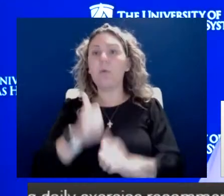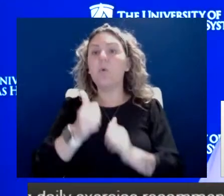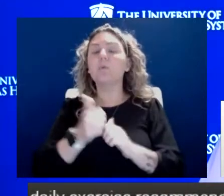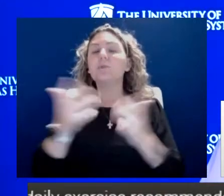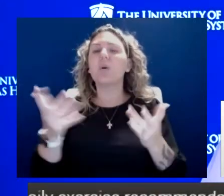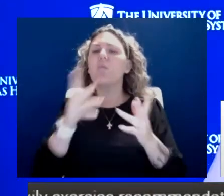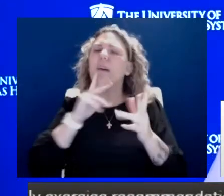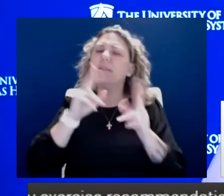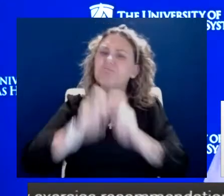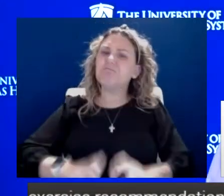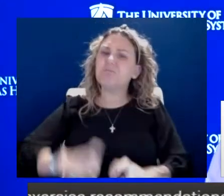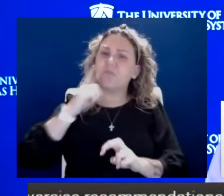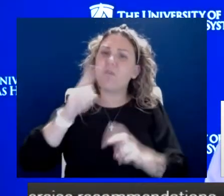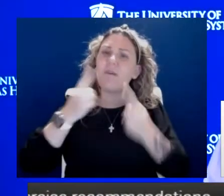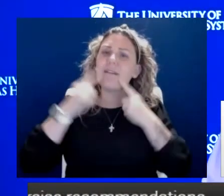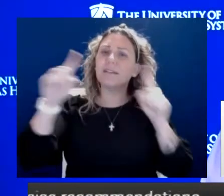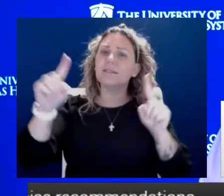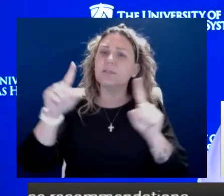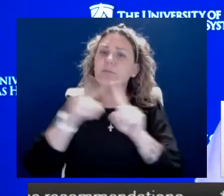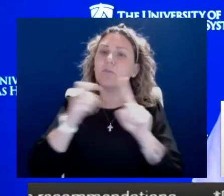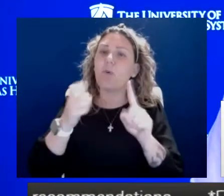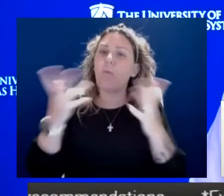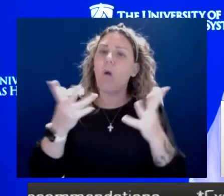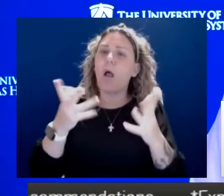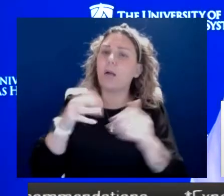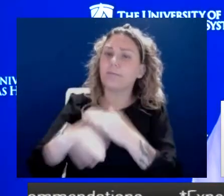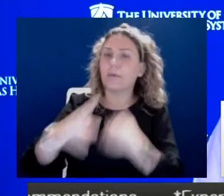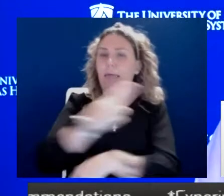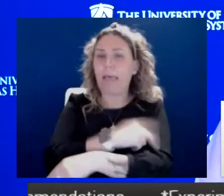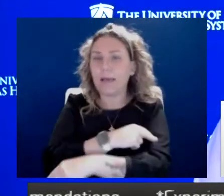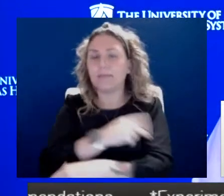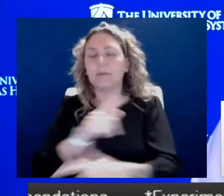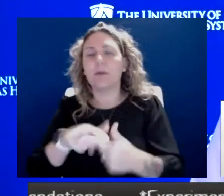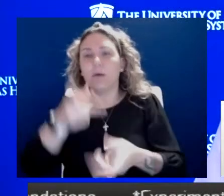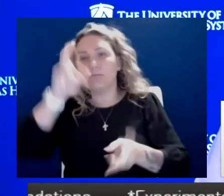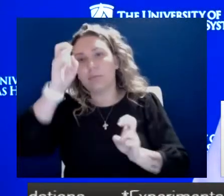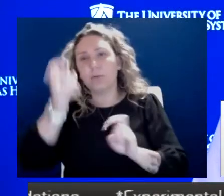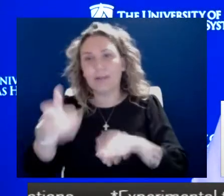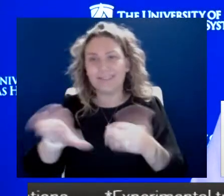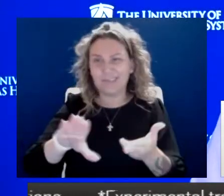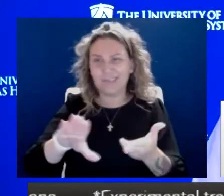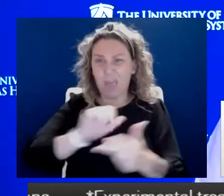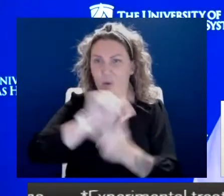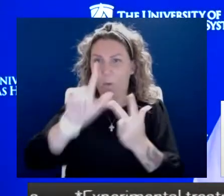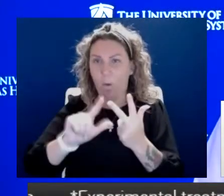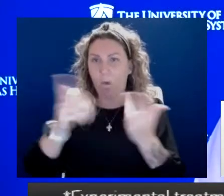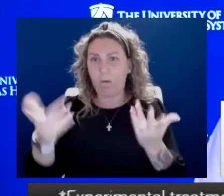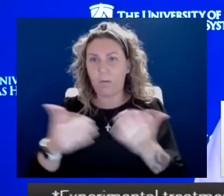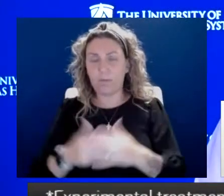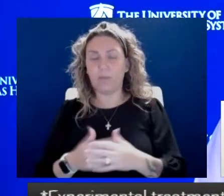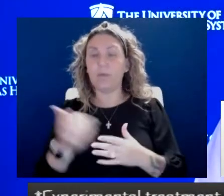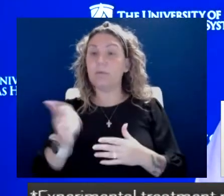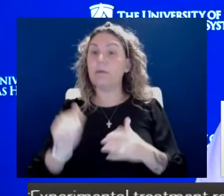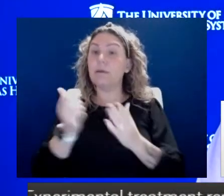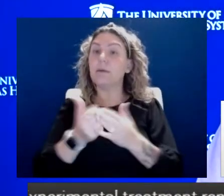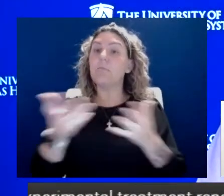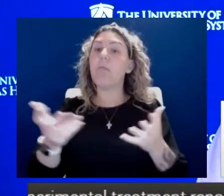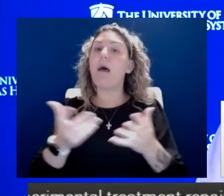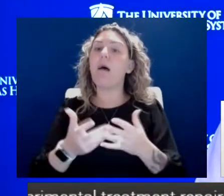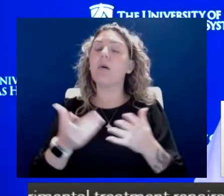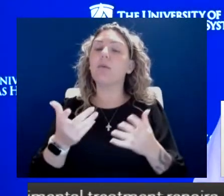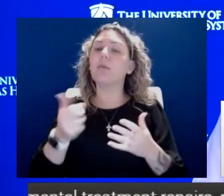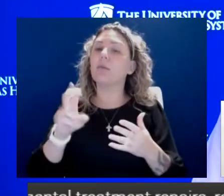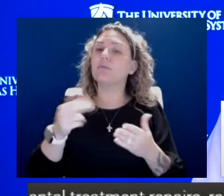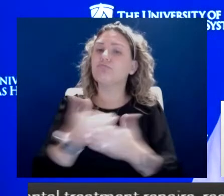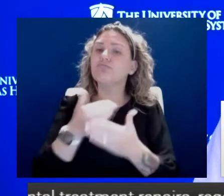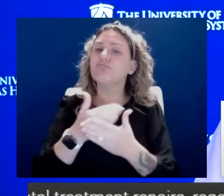is efficacy against hospitalization, severe disease, and death. And I think any amount or any new vaccines